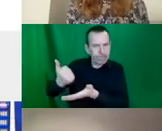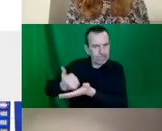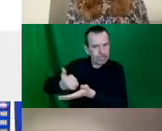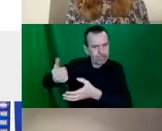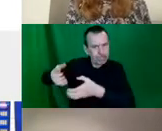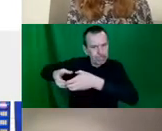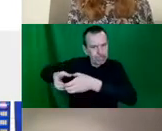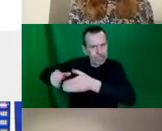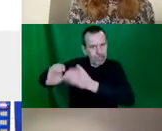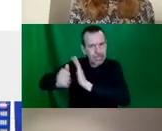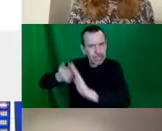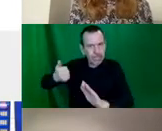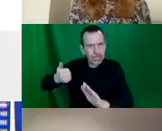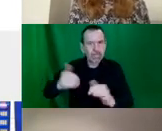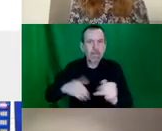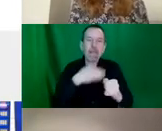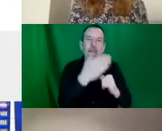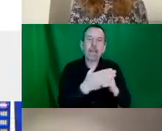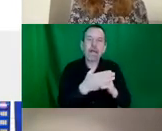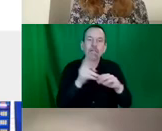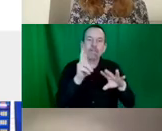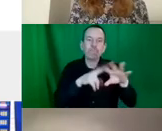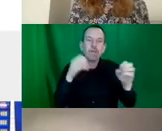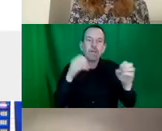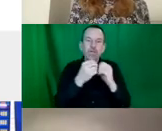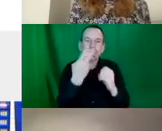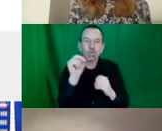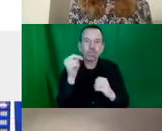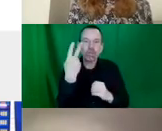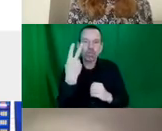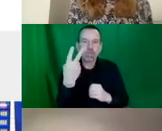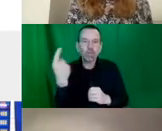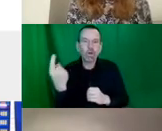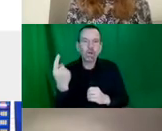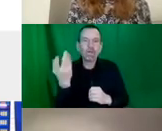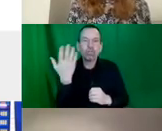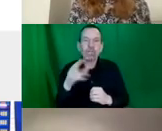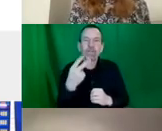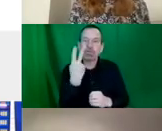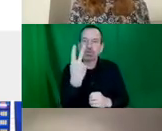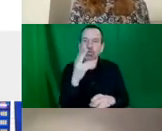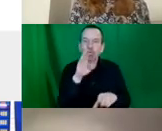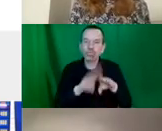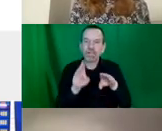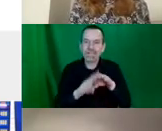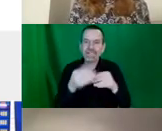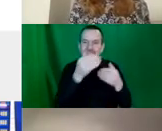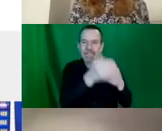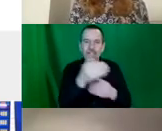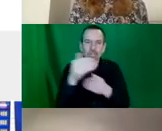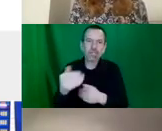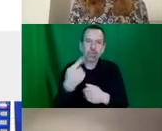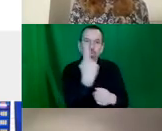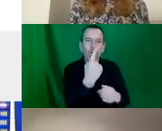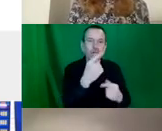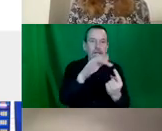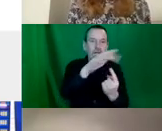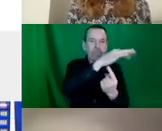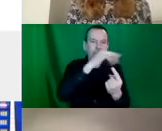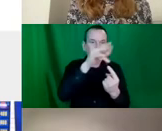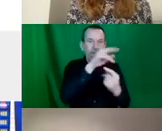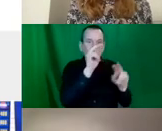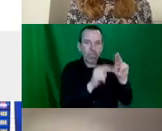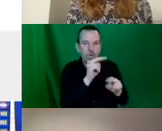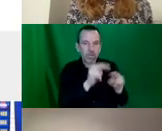Lastly, in February 2021, 2 training sessions were organised by the preventive team, one on environmental monitoring, the other on integrated